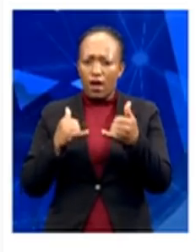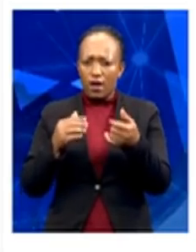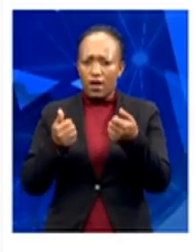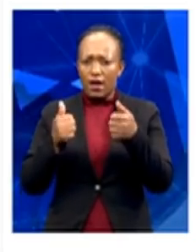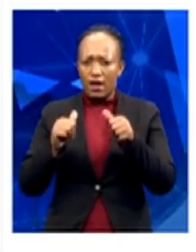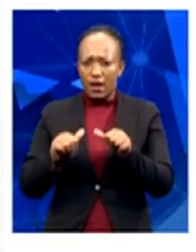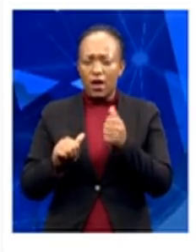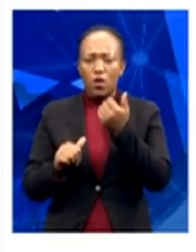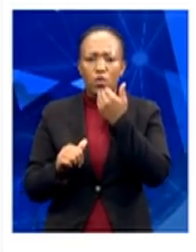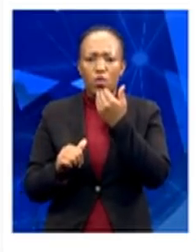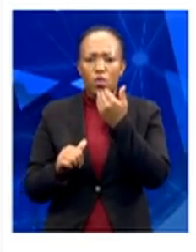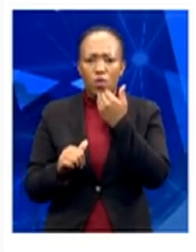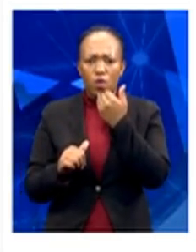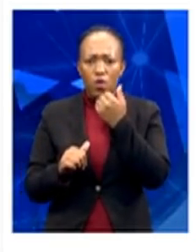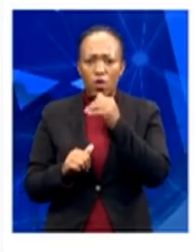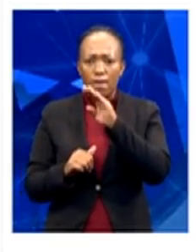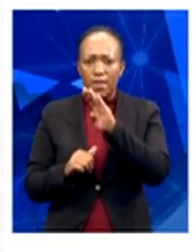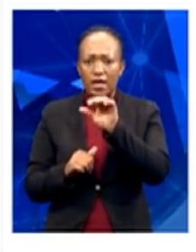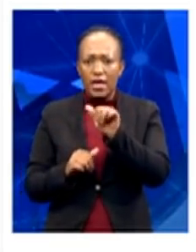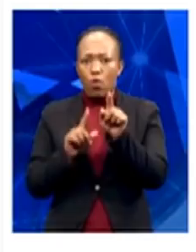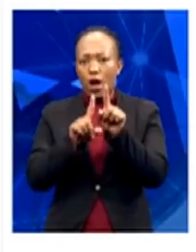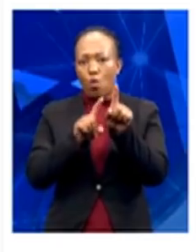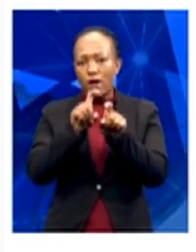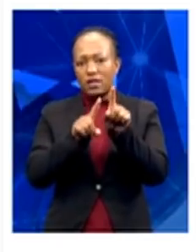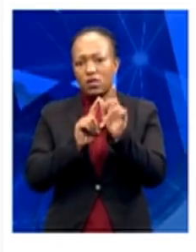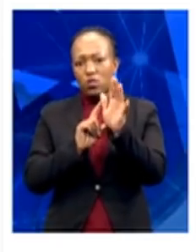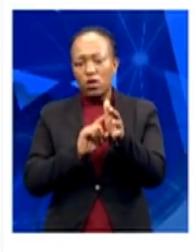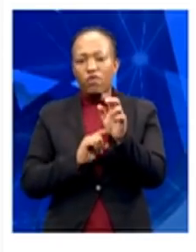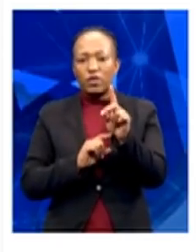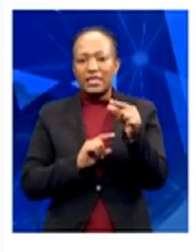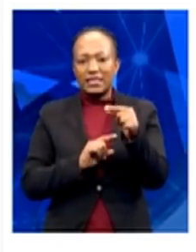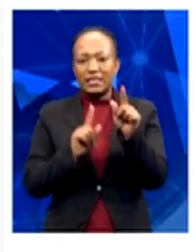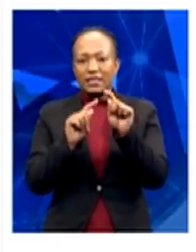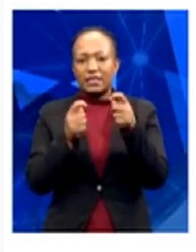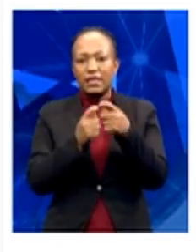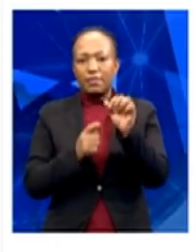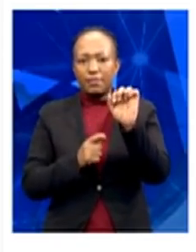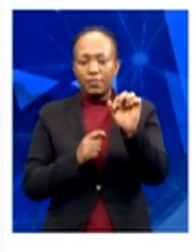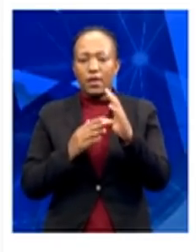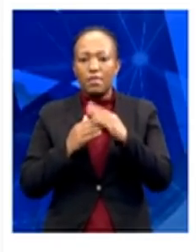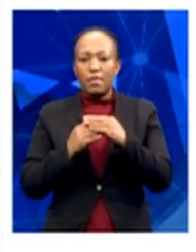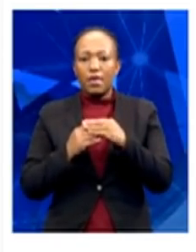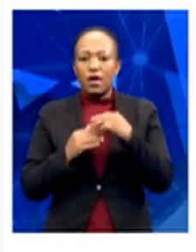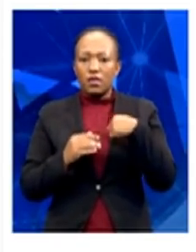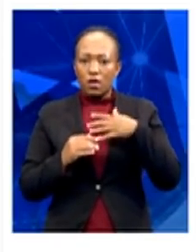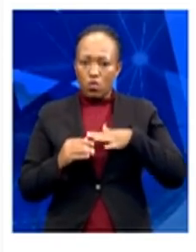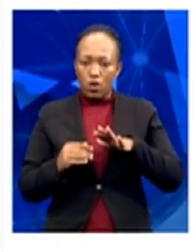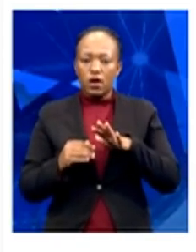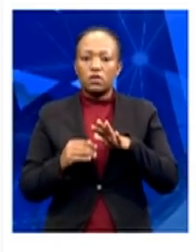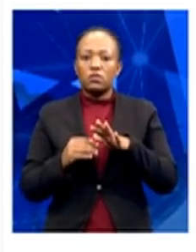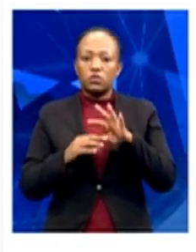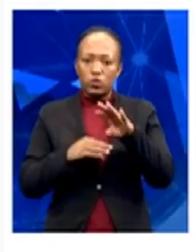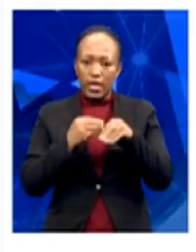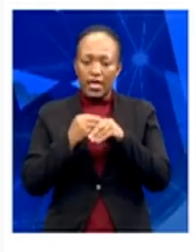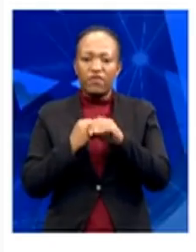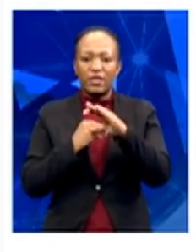questions might then be directed to you, DG, and your team. Members would like to get to the presentation on C and then engage